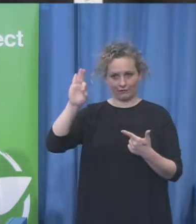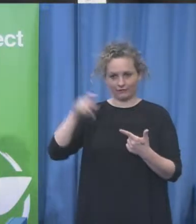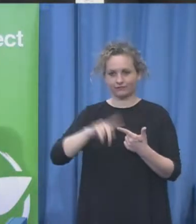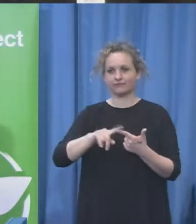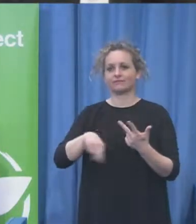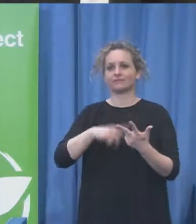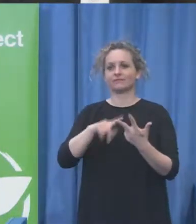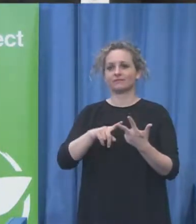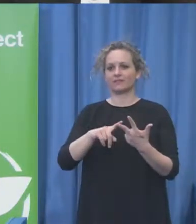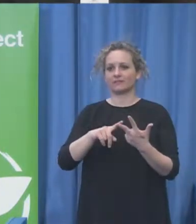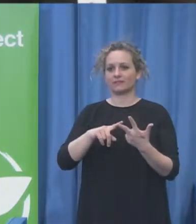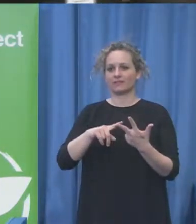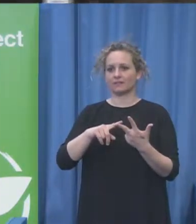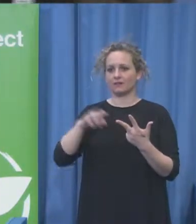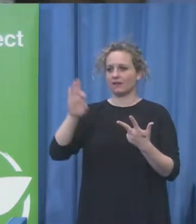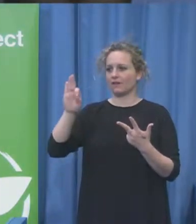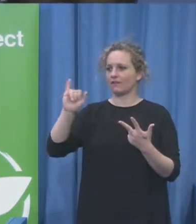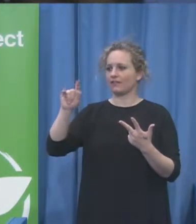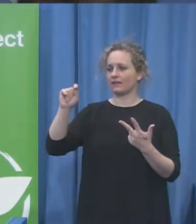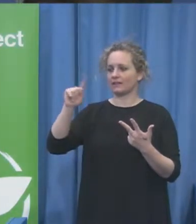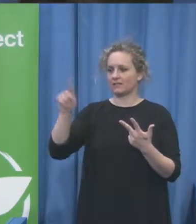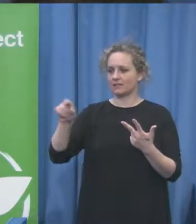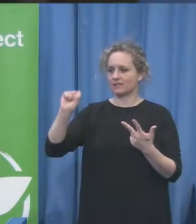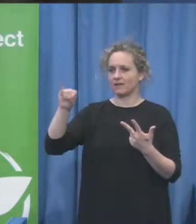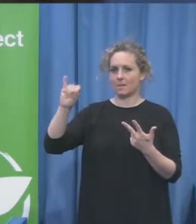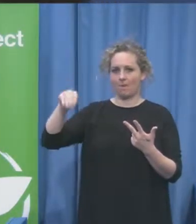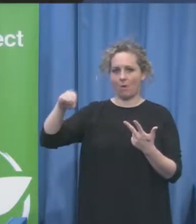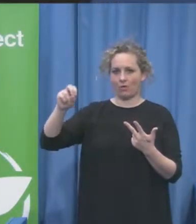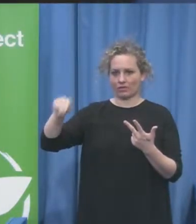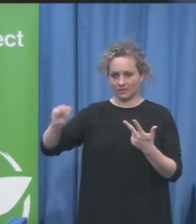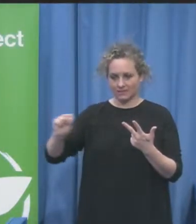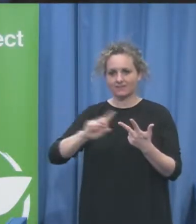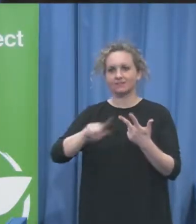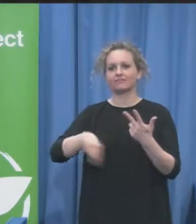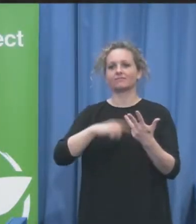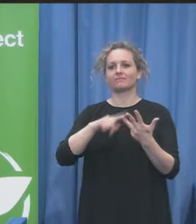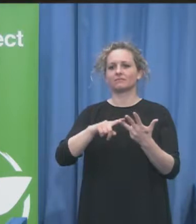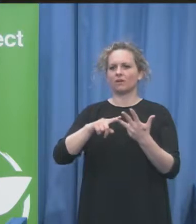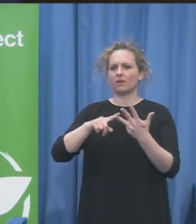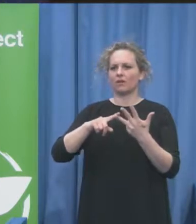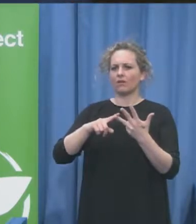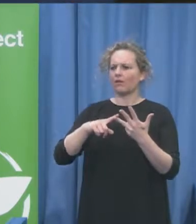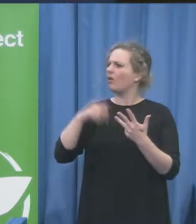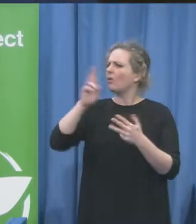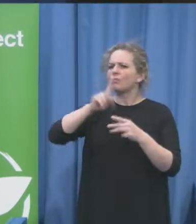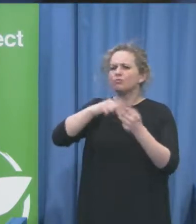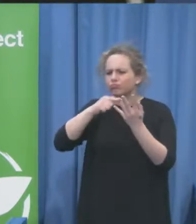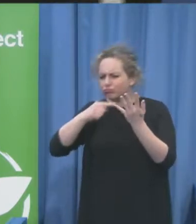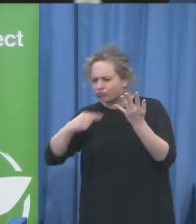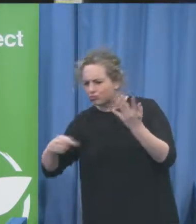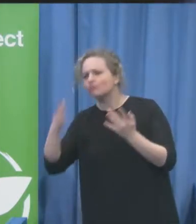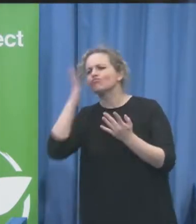I think she's actually pulling her panelists up. So this is Kathryn. Yes, Kathryn's come up.